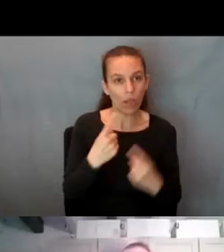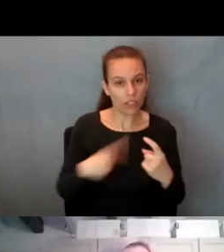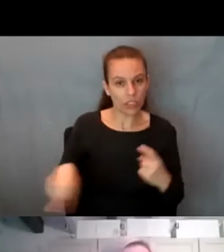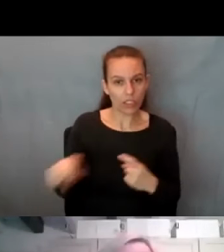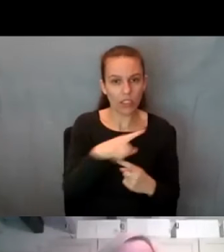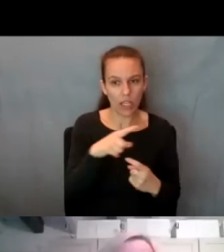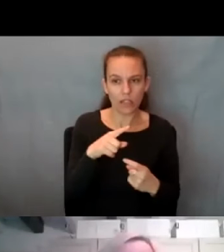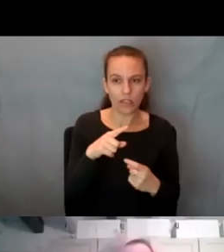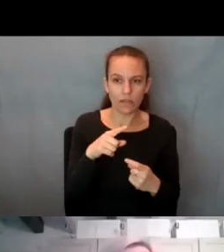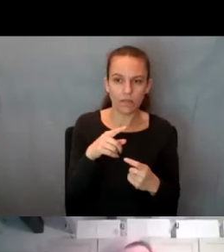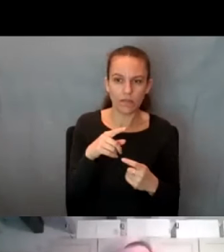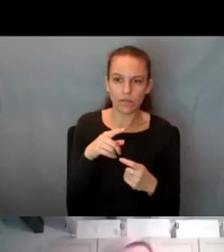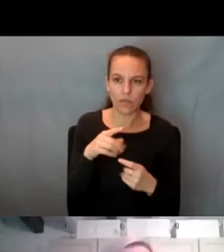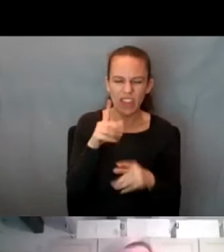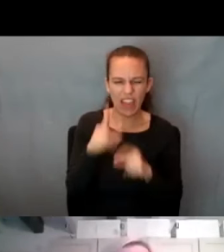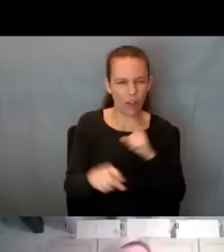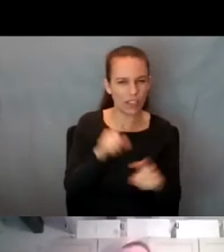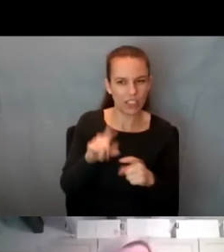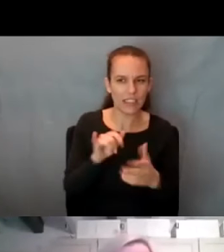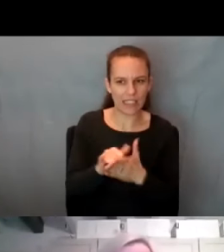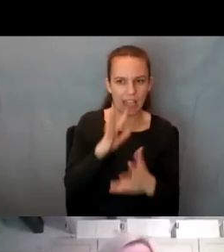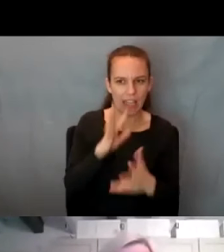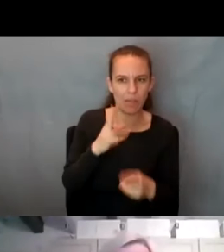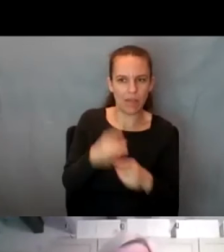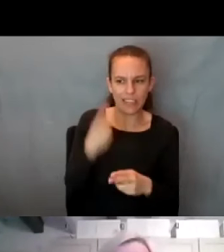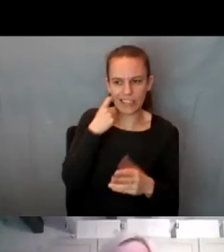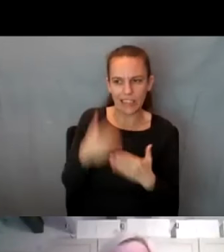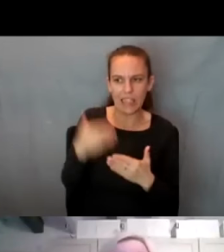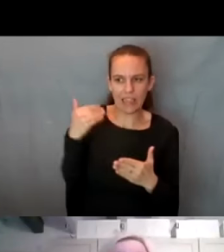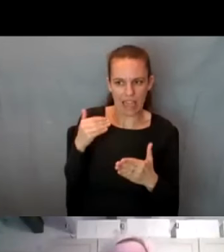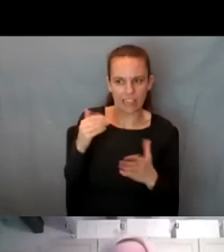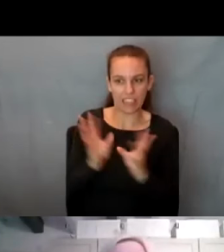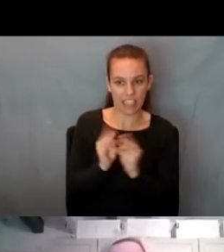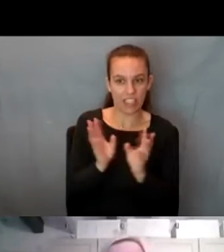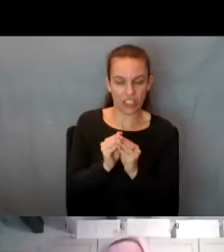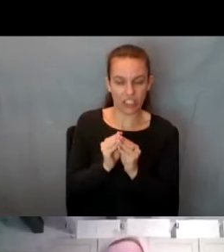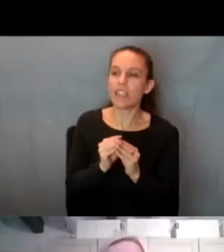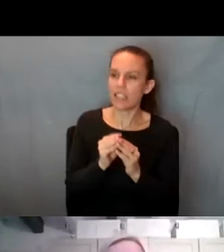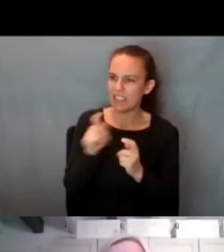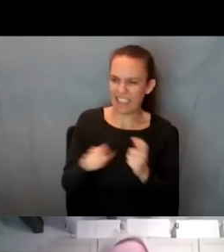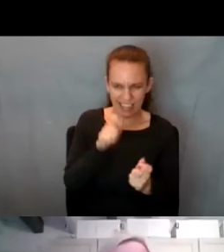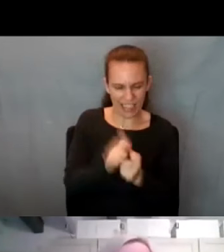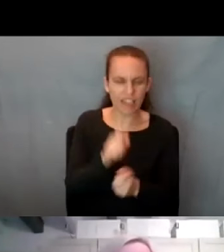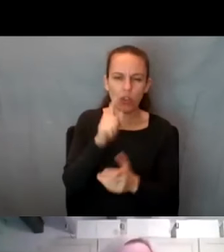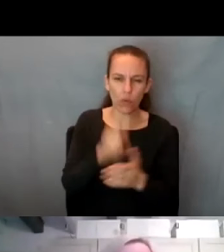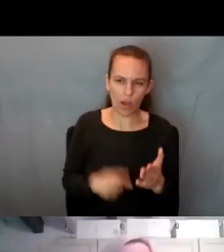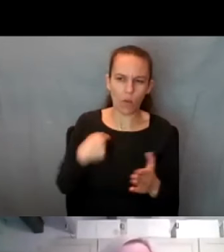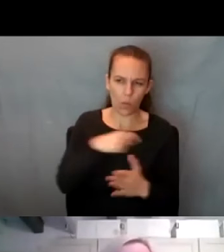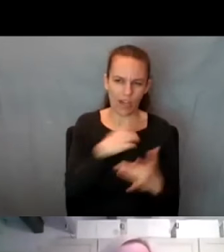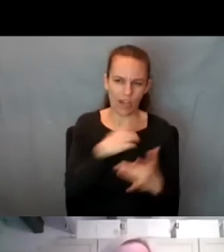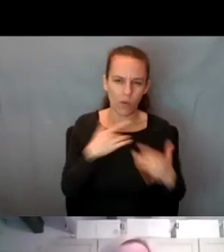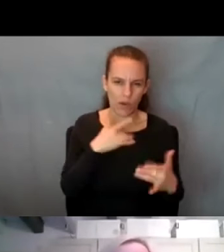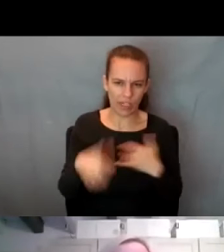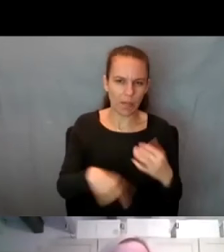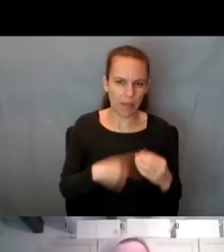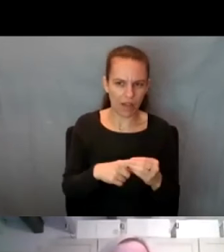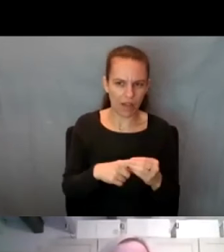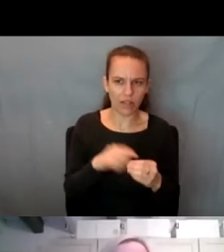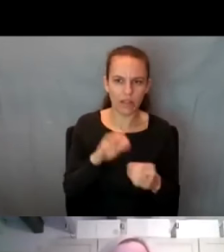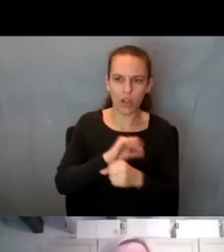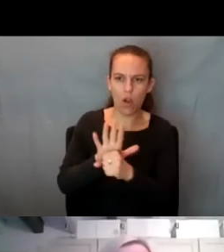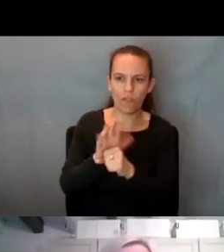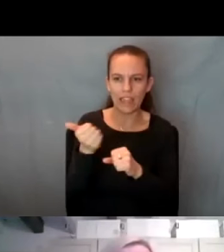in the last session is exactly what we do worry about. The COVID-19 pandemic is